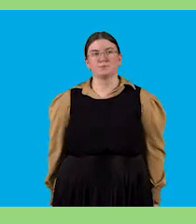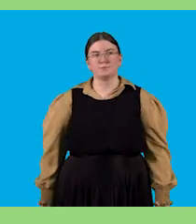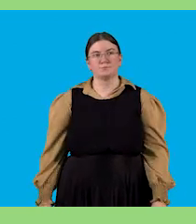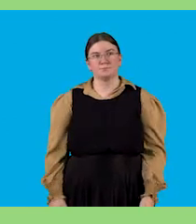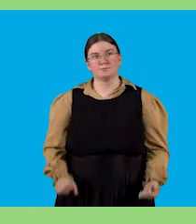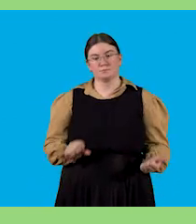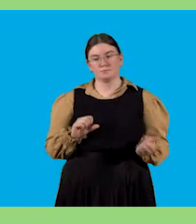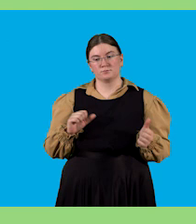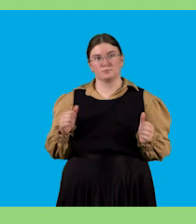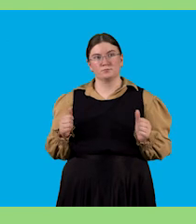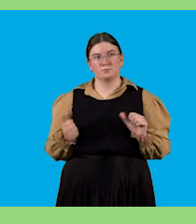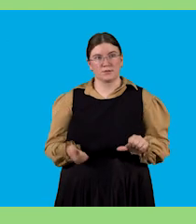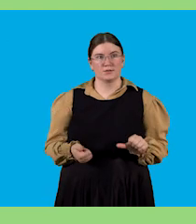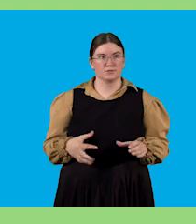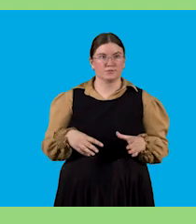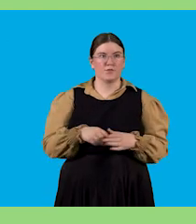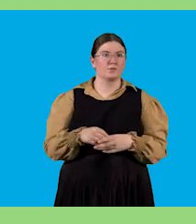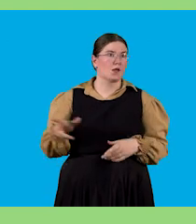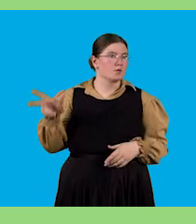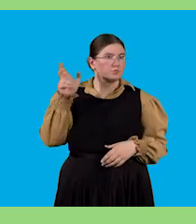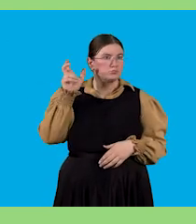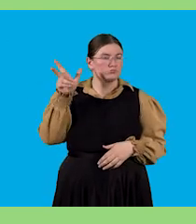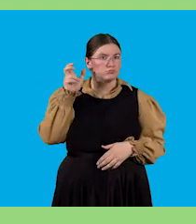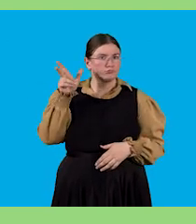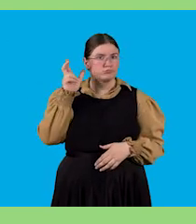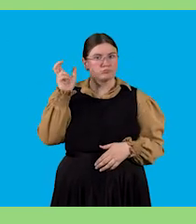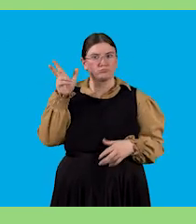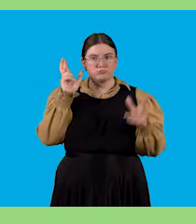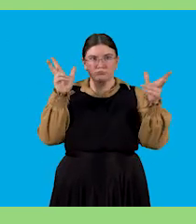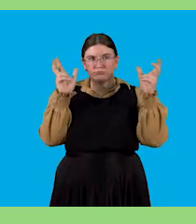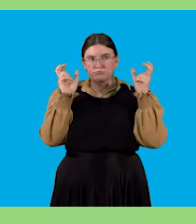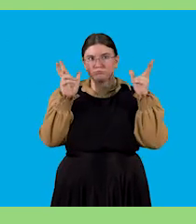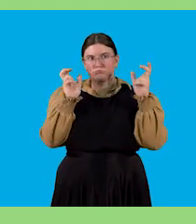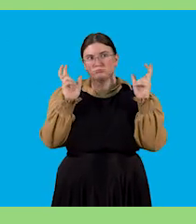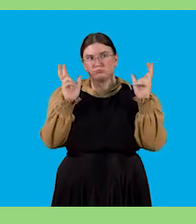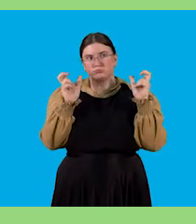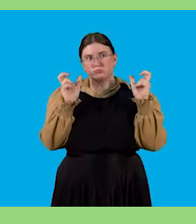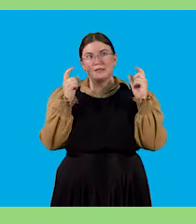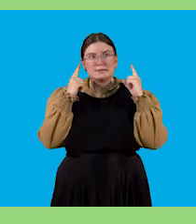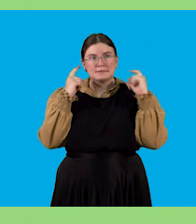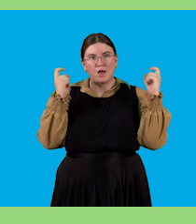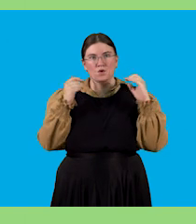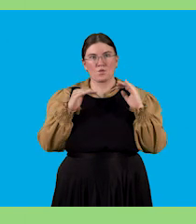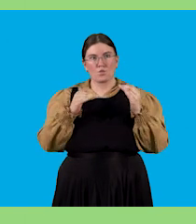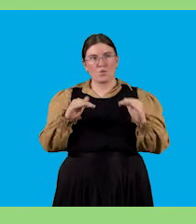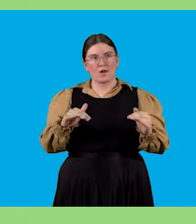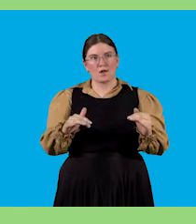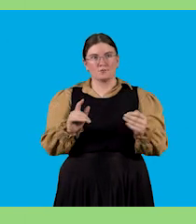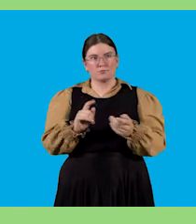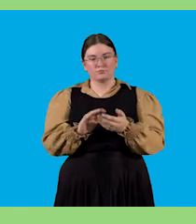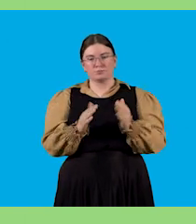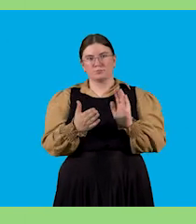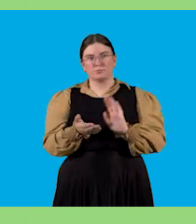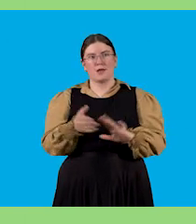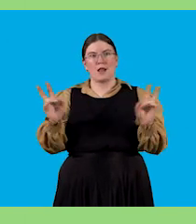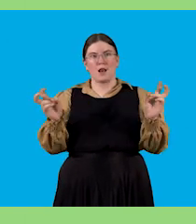The next process involves hearing. Here, sound waves are transformed into electrical signals.